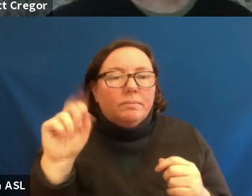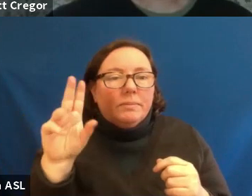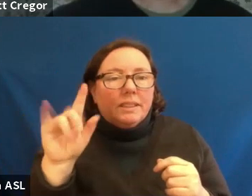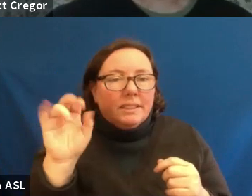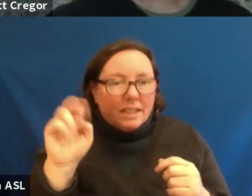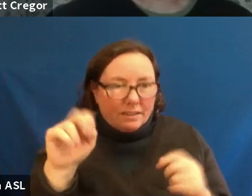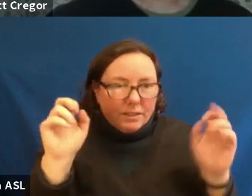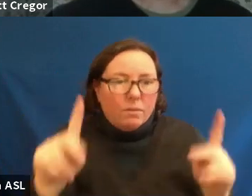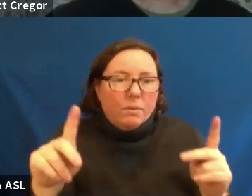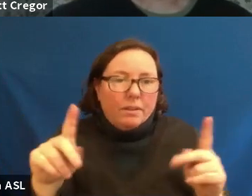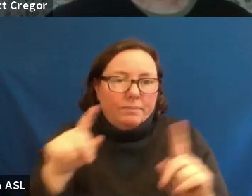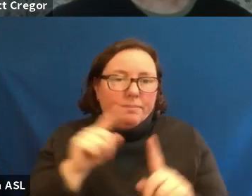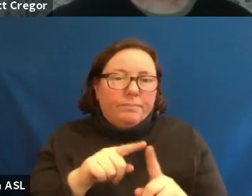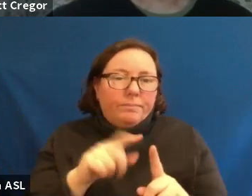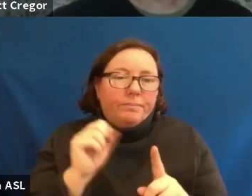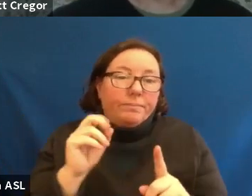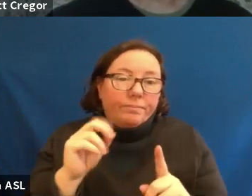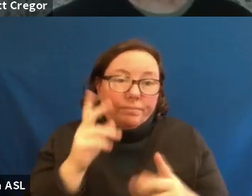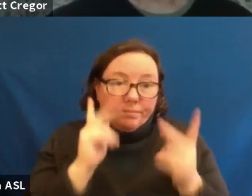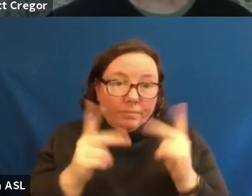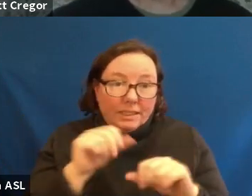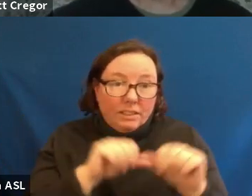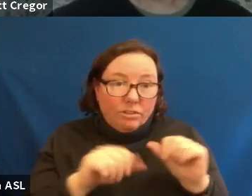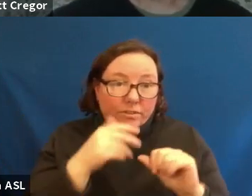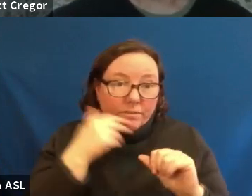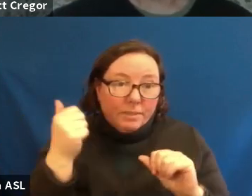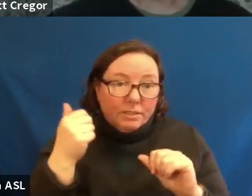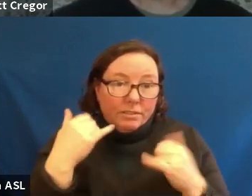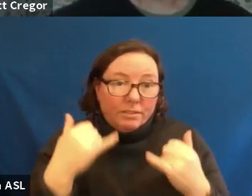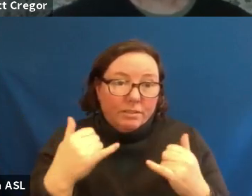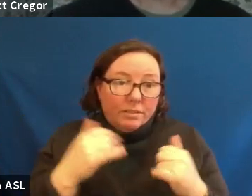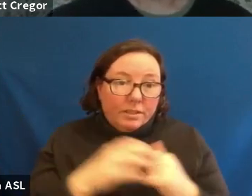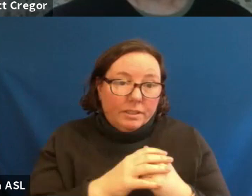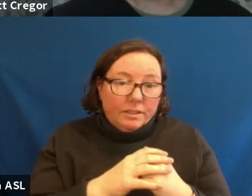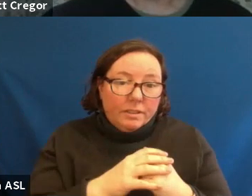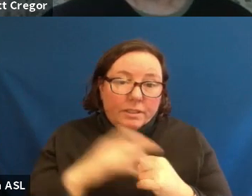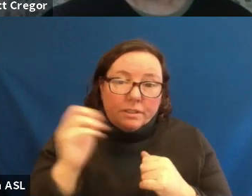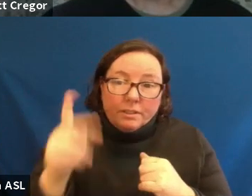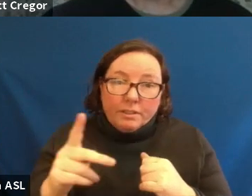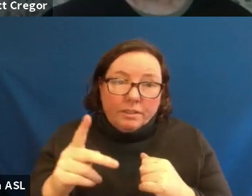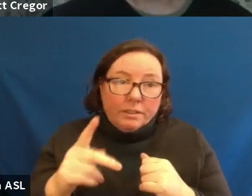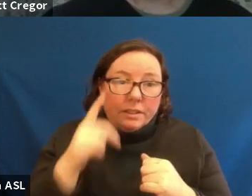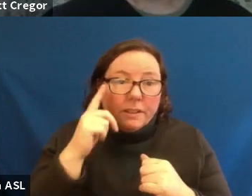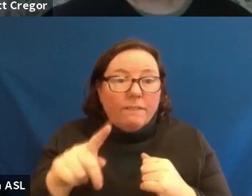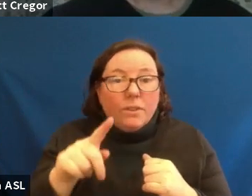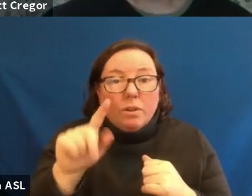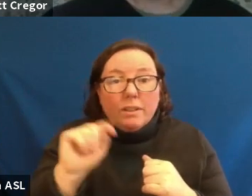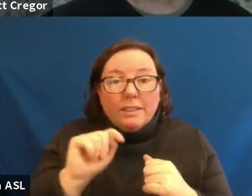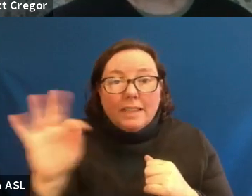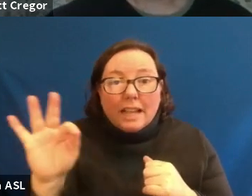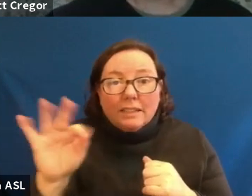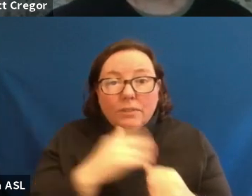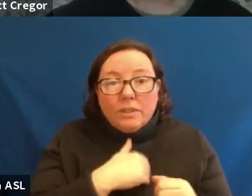off and so we can see one another again here. Let me just, for the task force members, are there